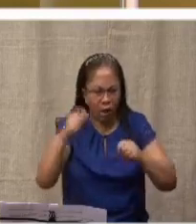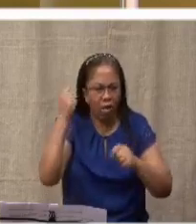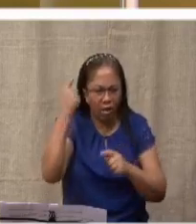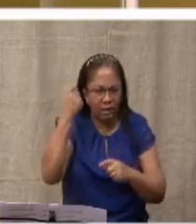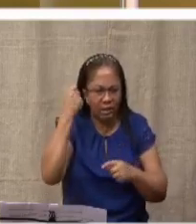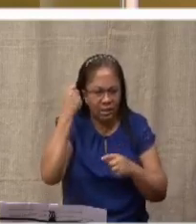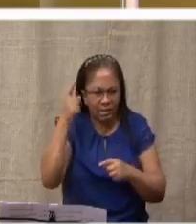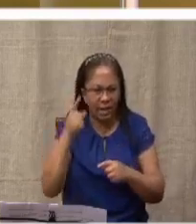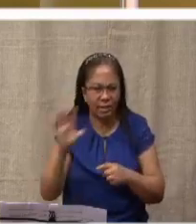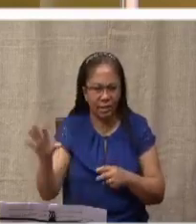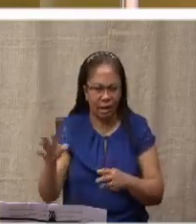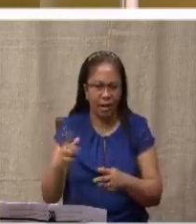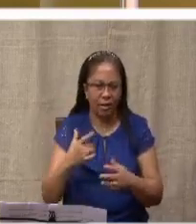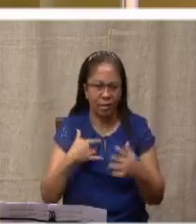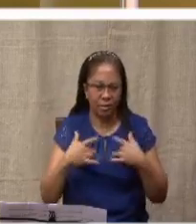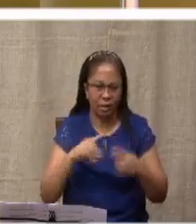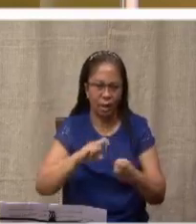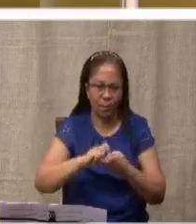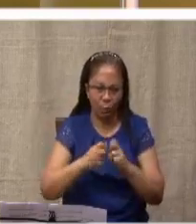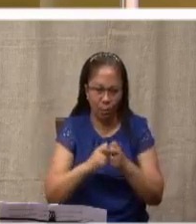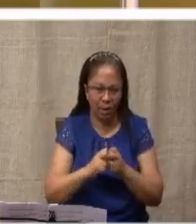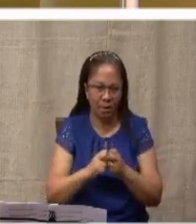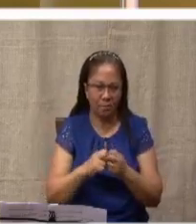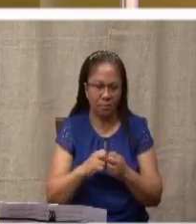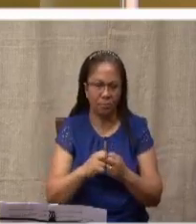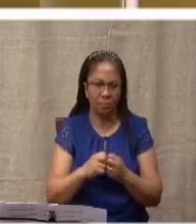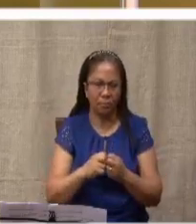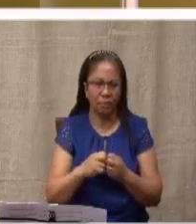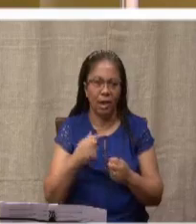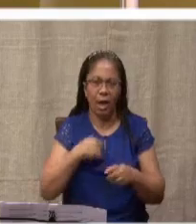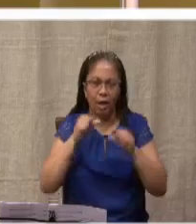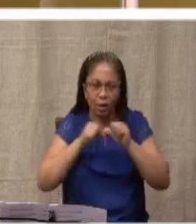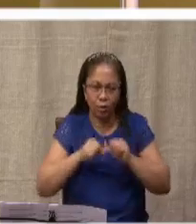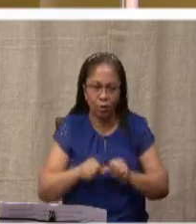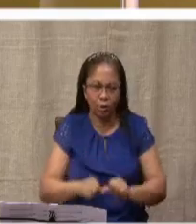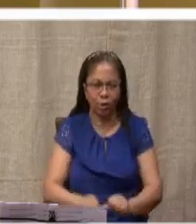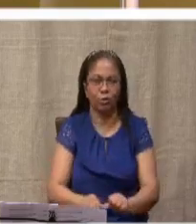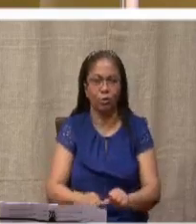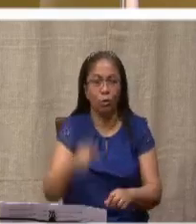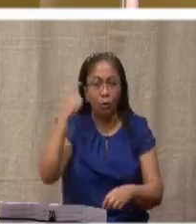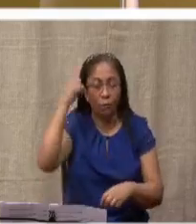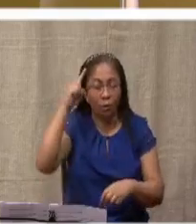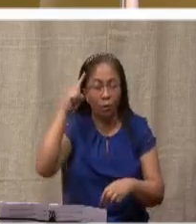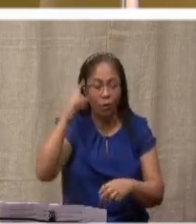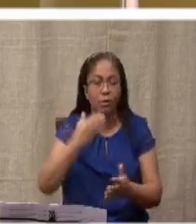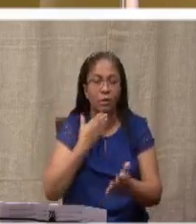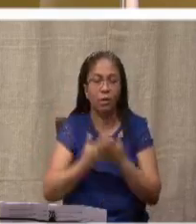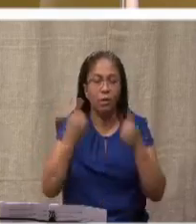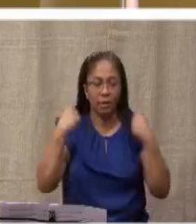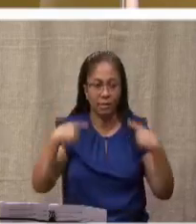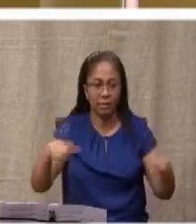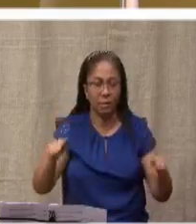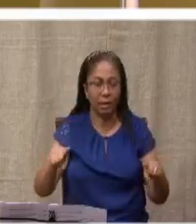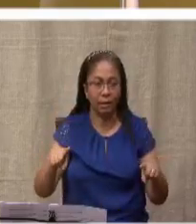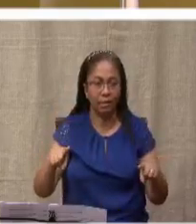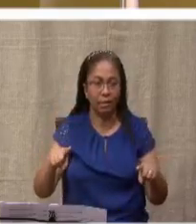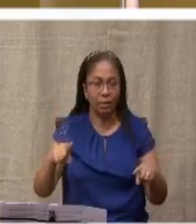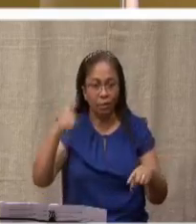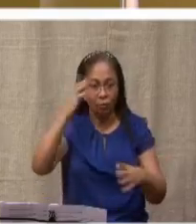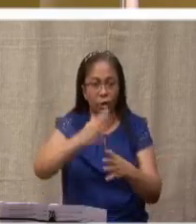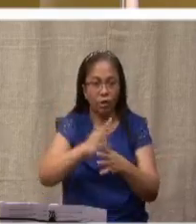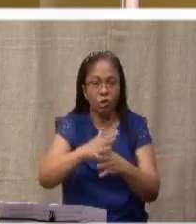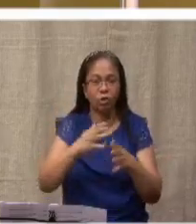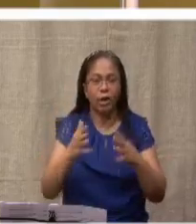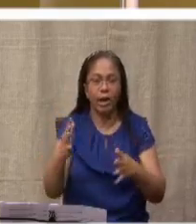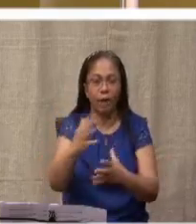save some at any cost and i still do this for the sake of the gospel to have a shay in its